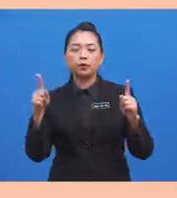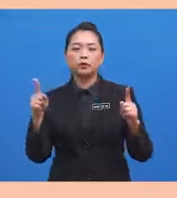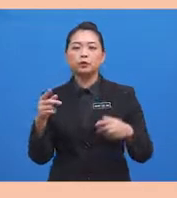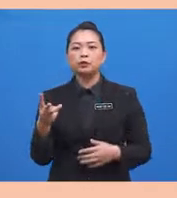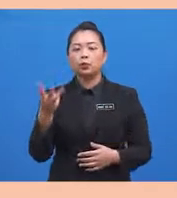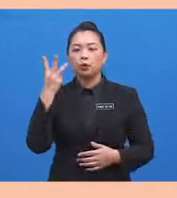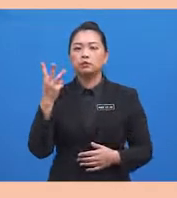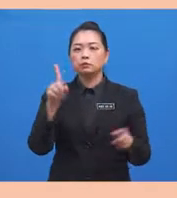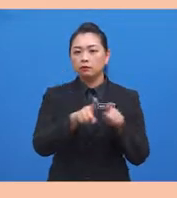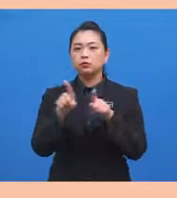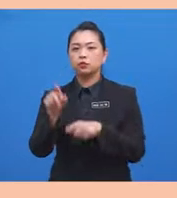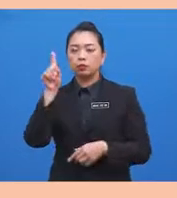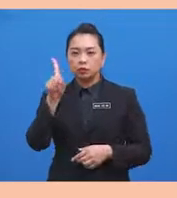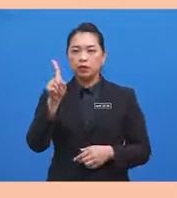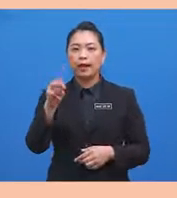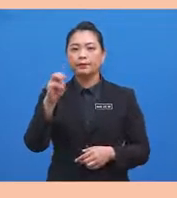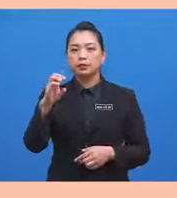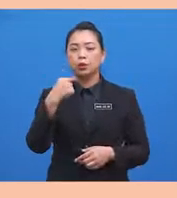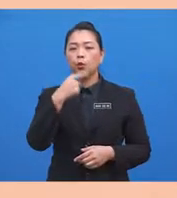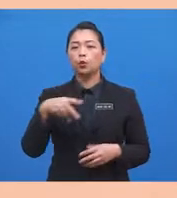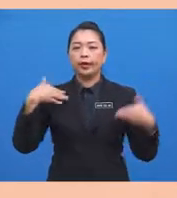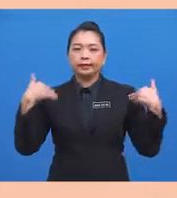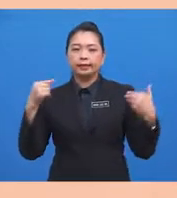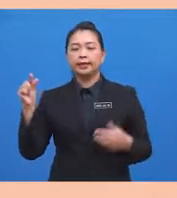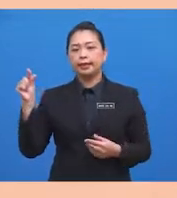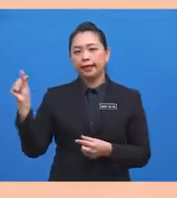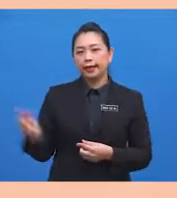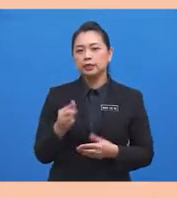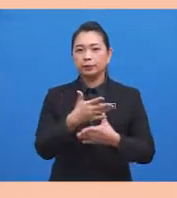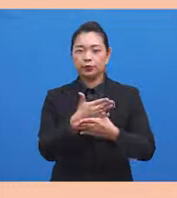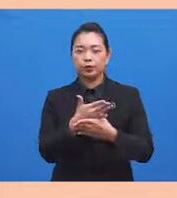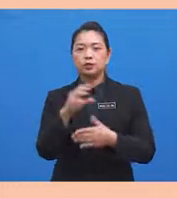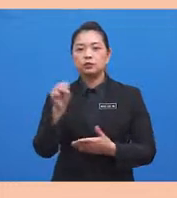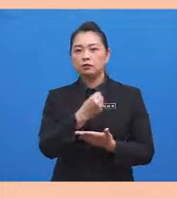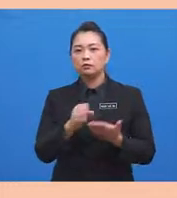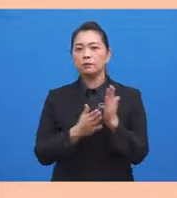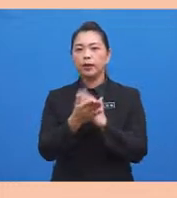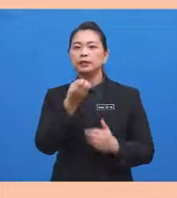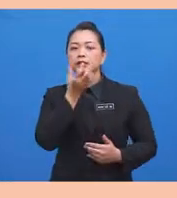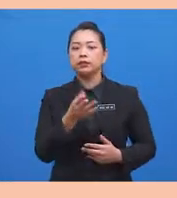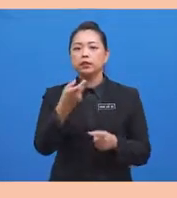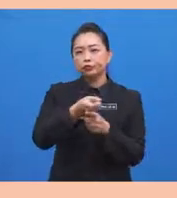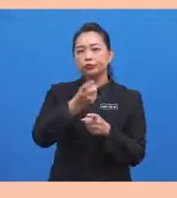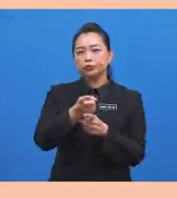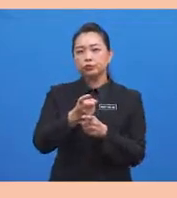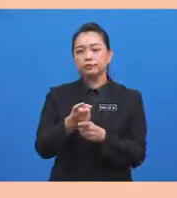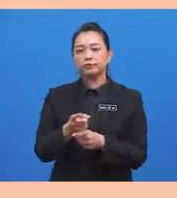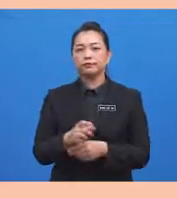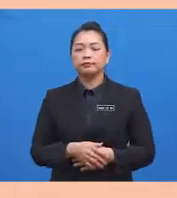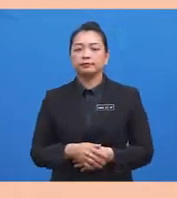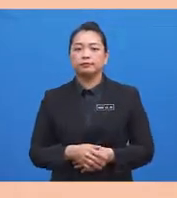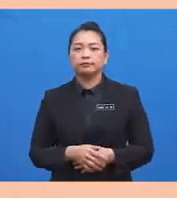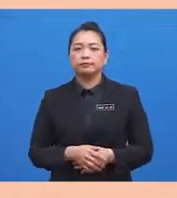also an MC who entertained guests between songs by telling jokes and inventing rhymes. Are you